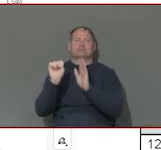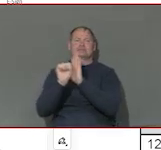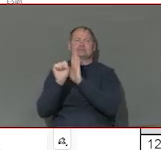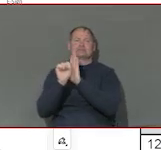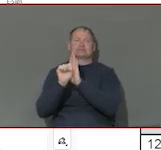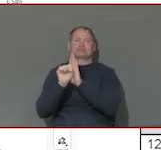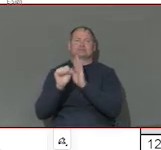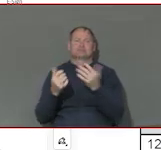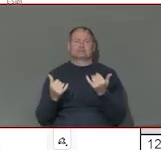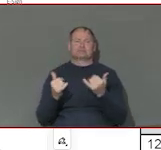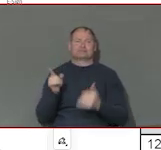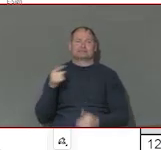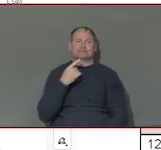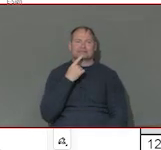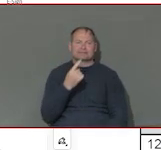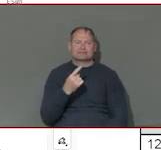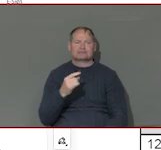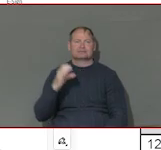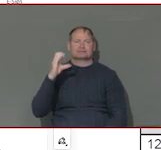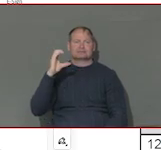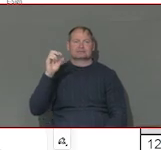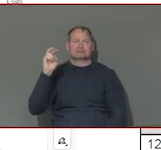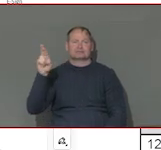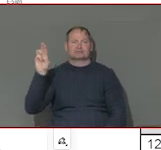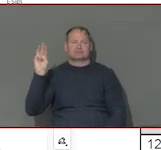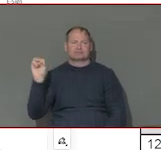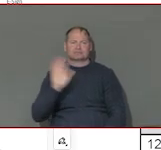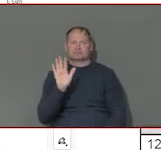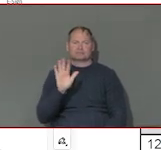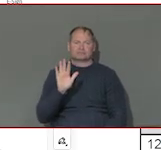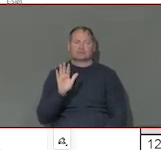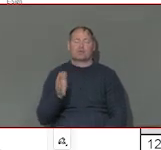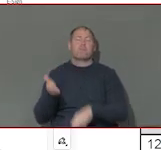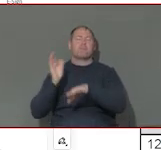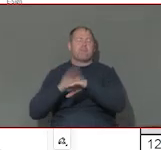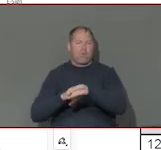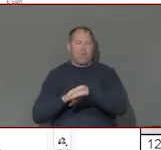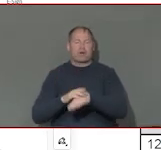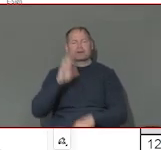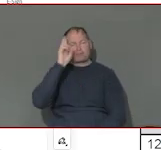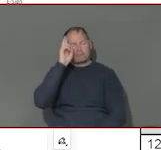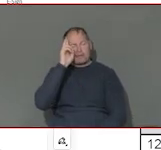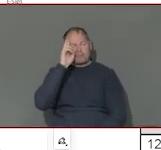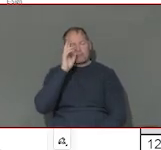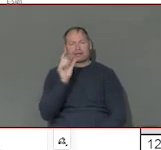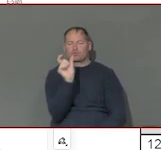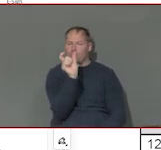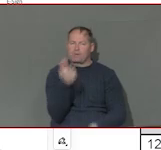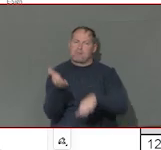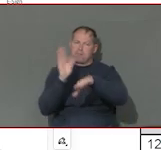would write curved and they would not remember the more. So rather